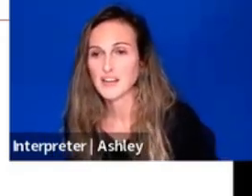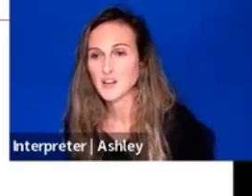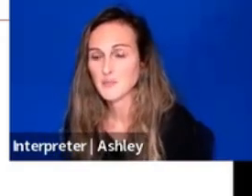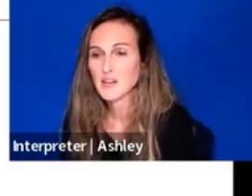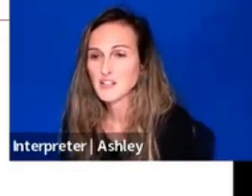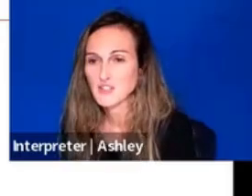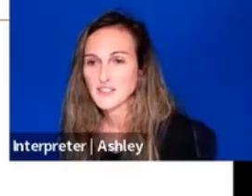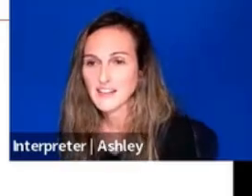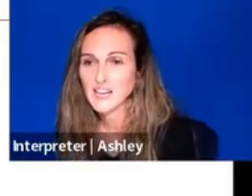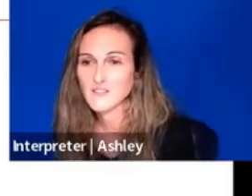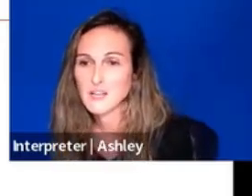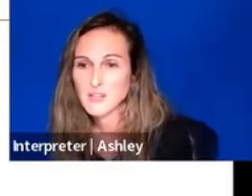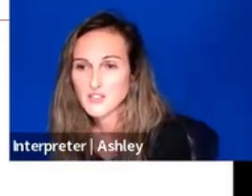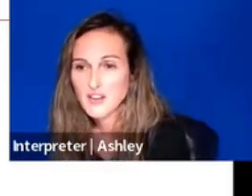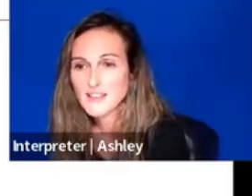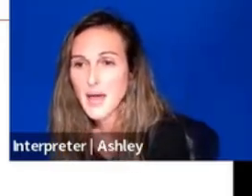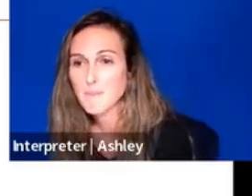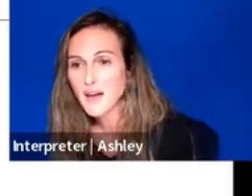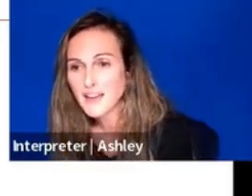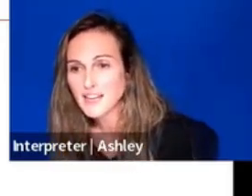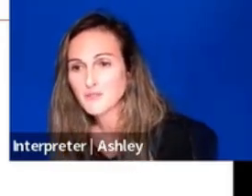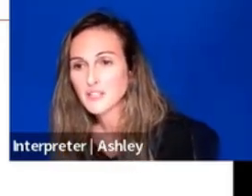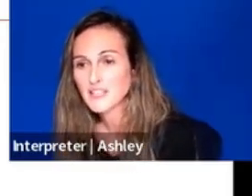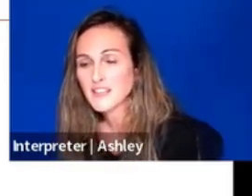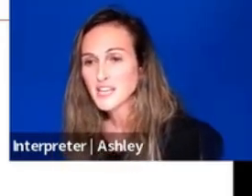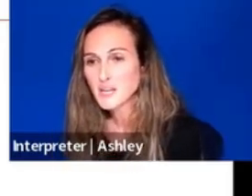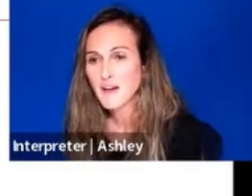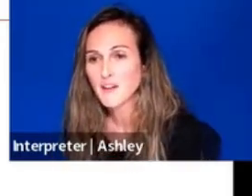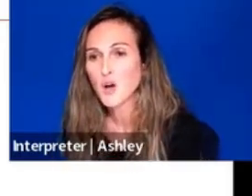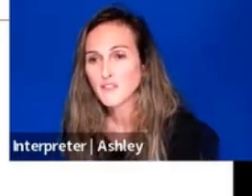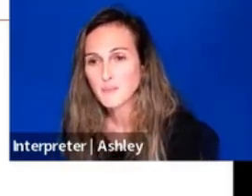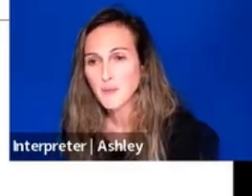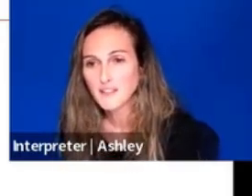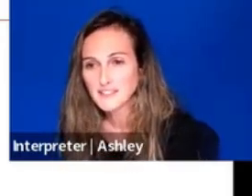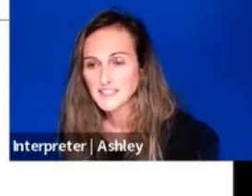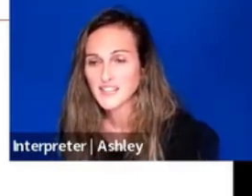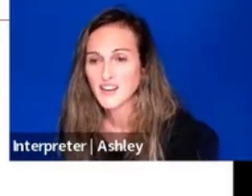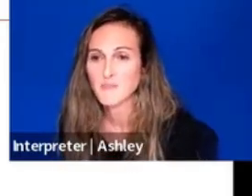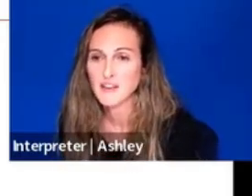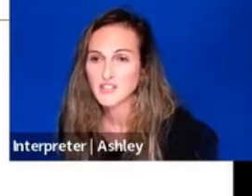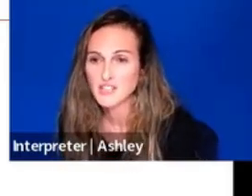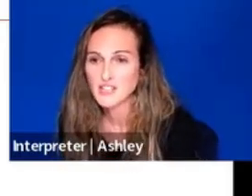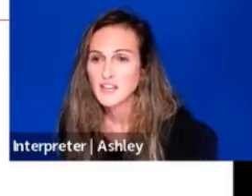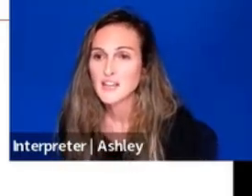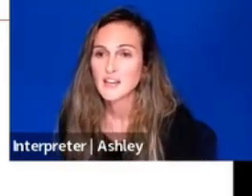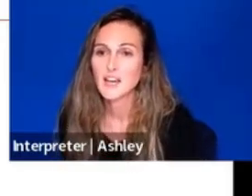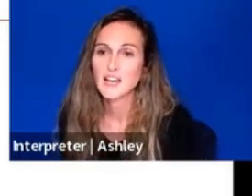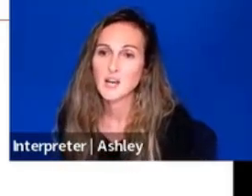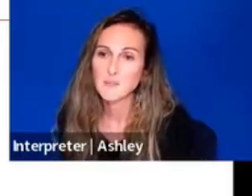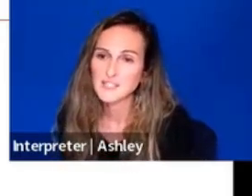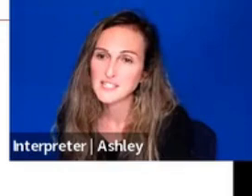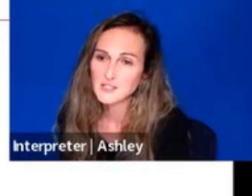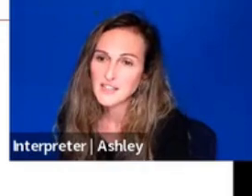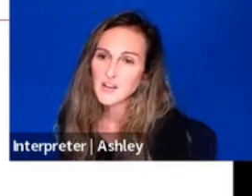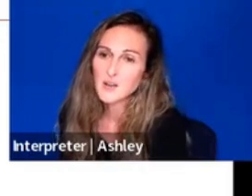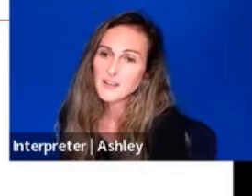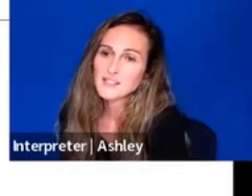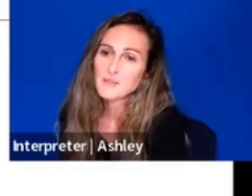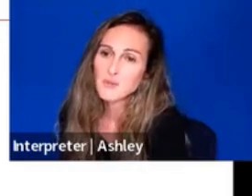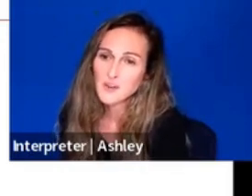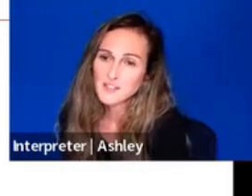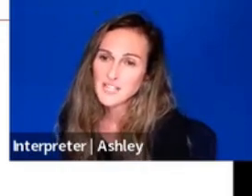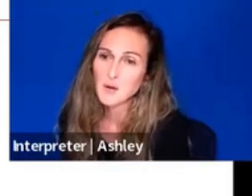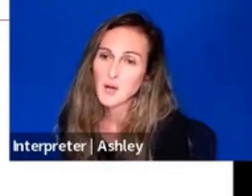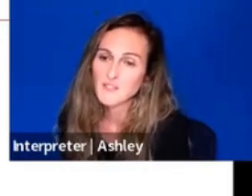right here and pictures that kind of demonstrate that. But if we can think about all of the policies that I've mentioned up until now,